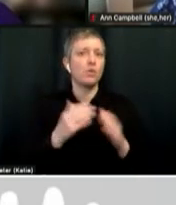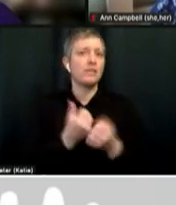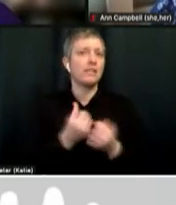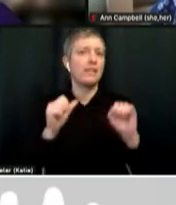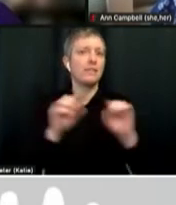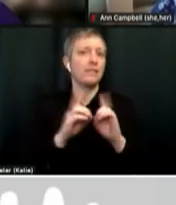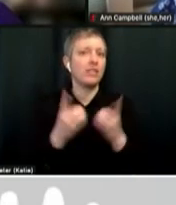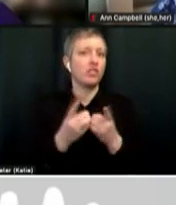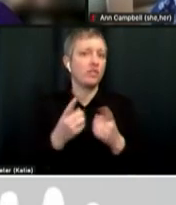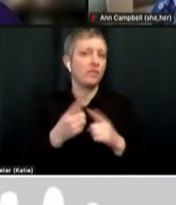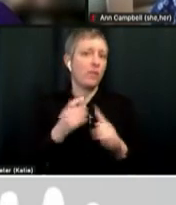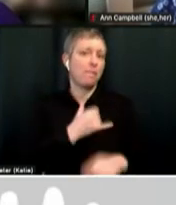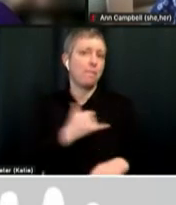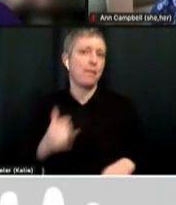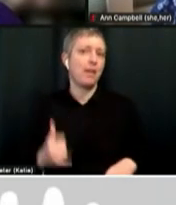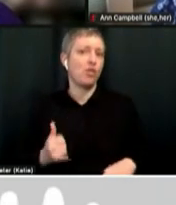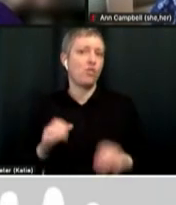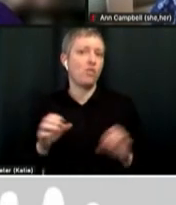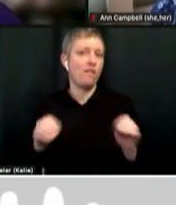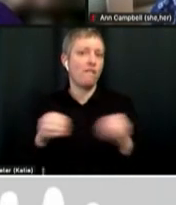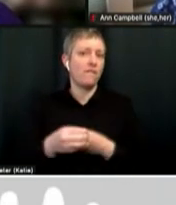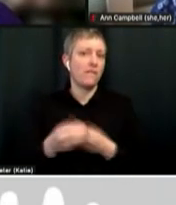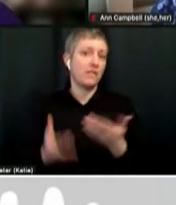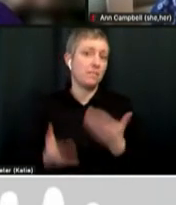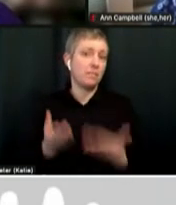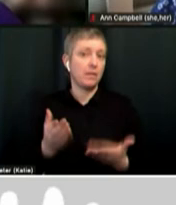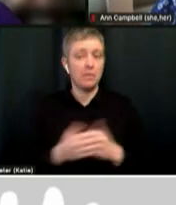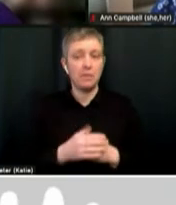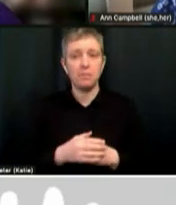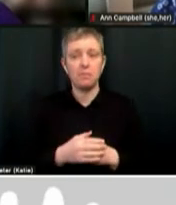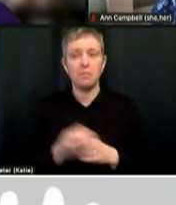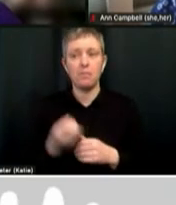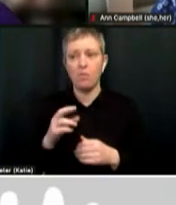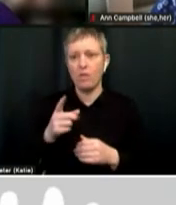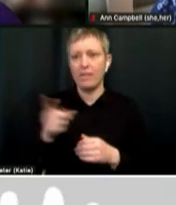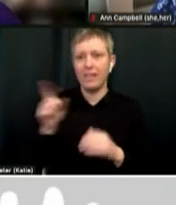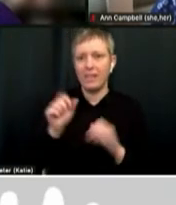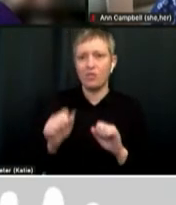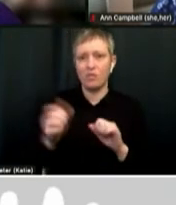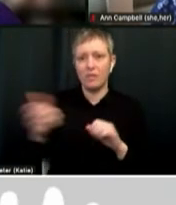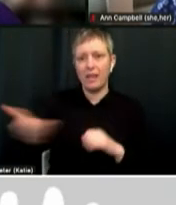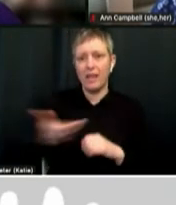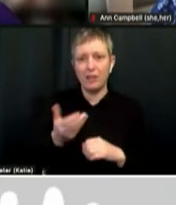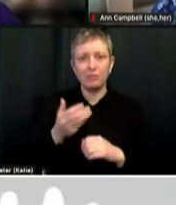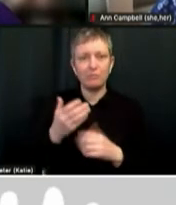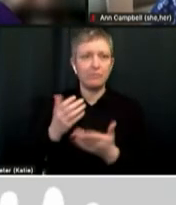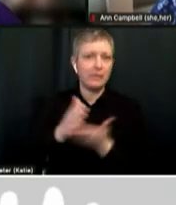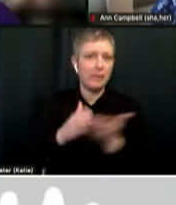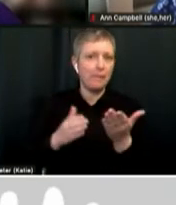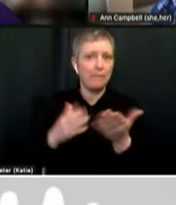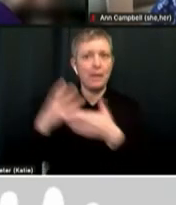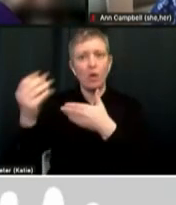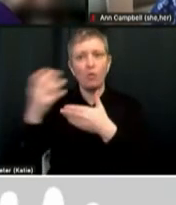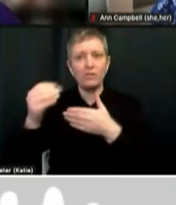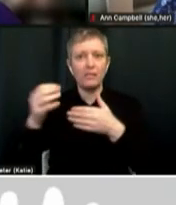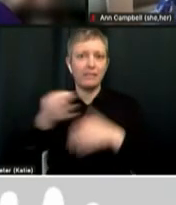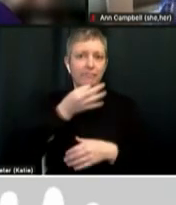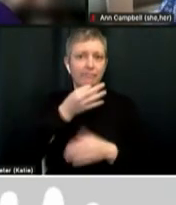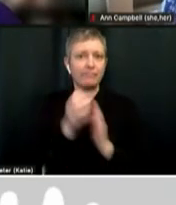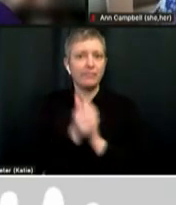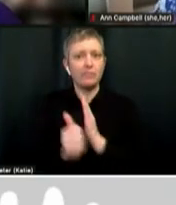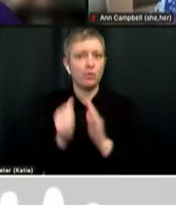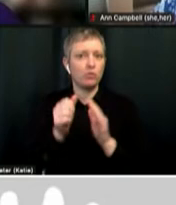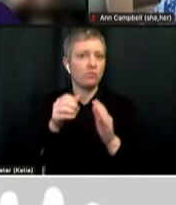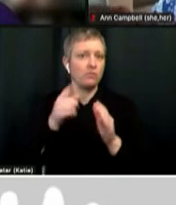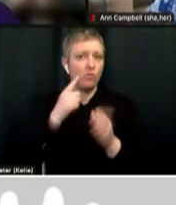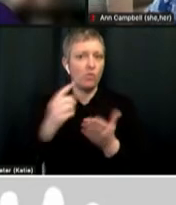office. Somebody, they could also though hire some outside experts to collect the data, manage it. It needs to produce reports all the